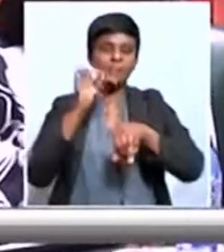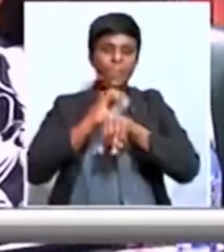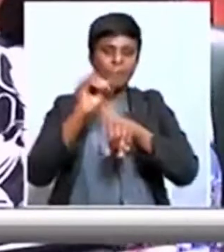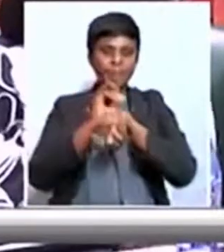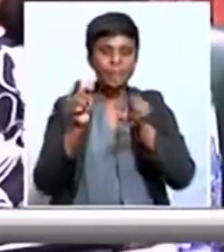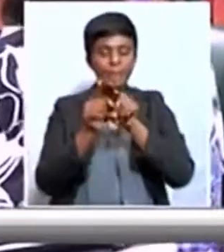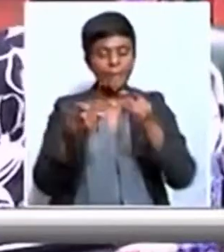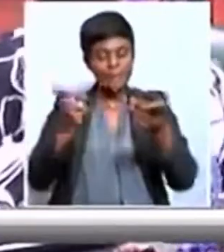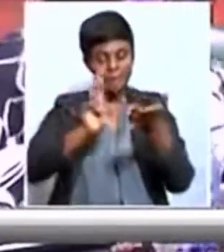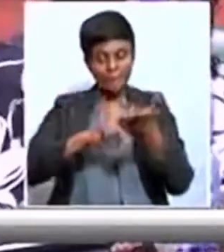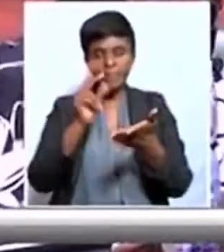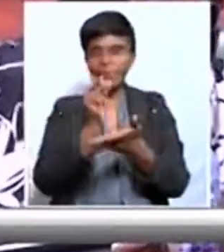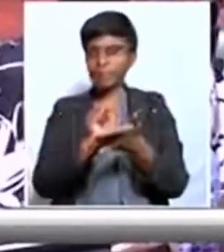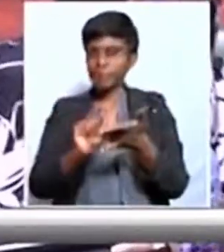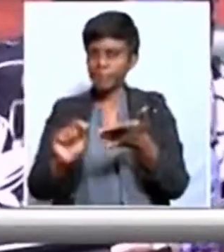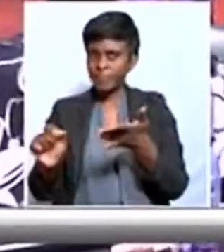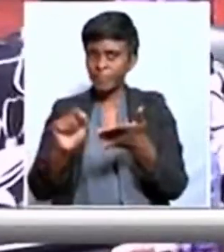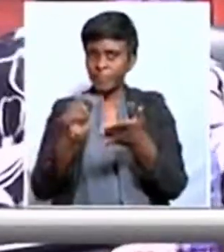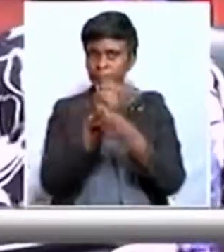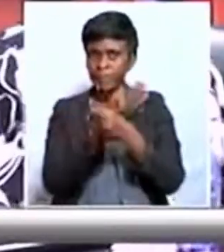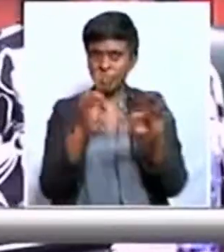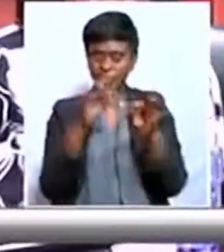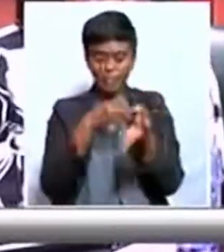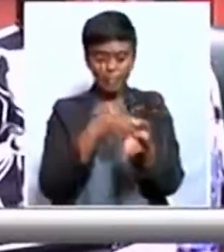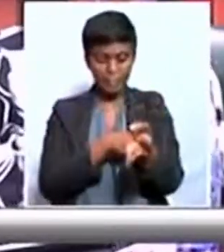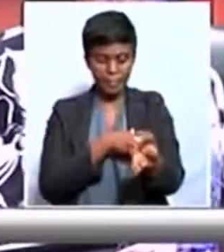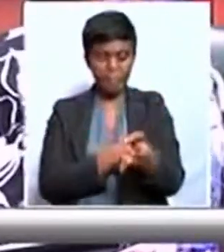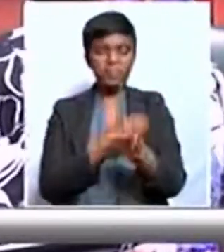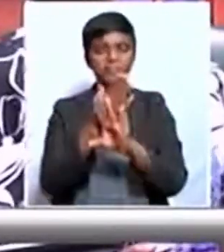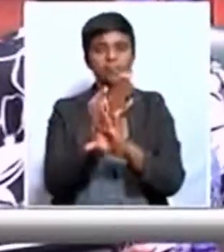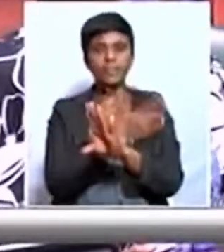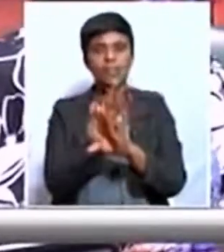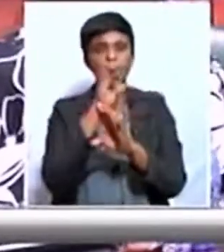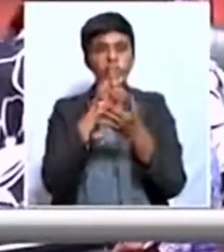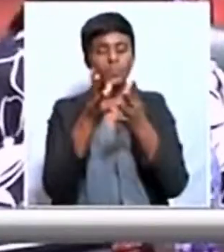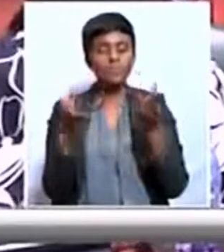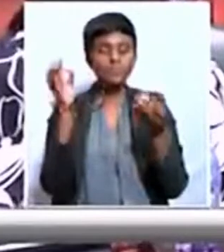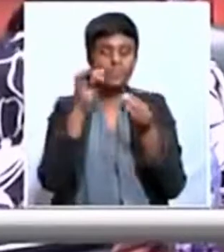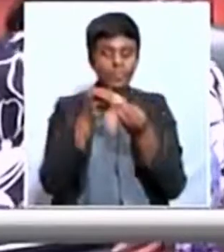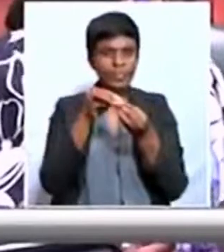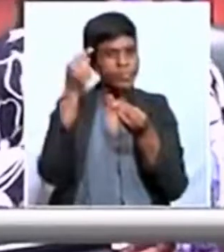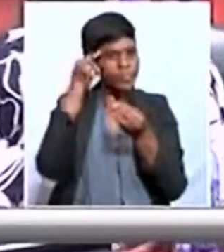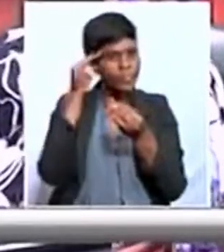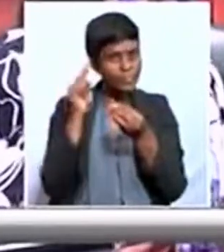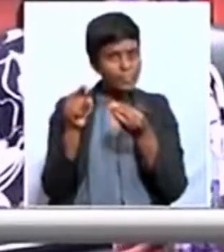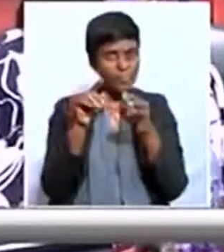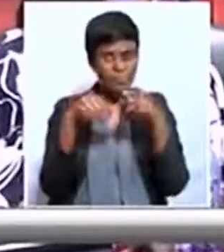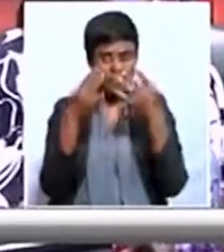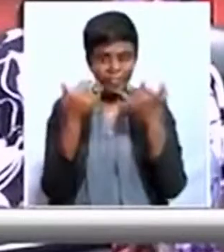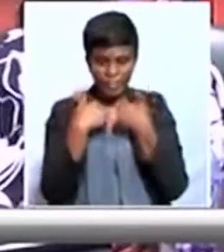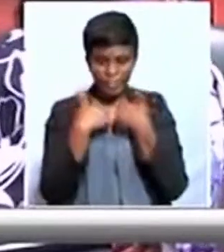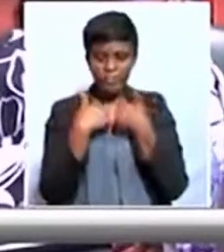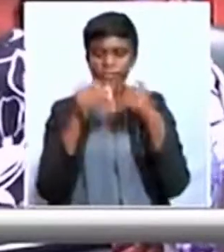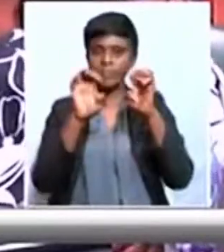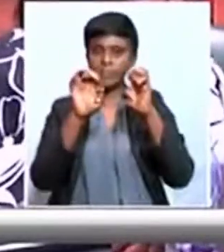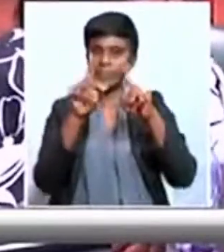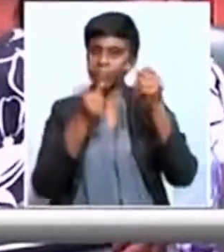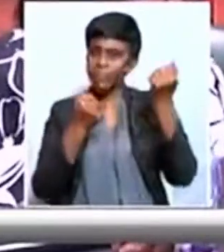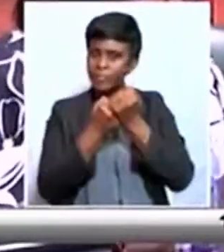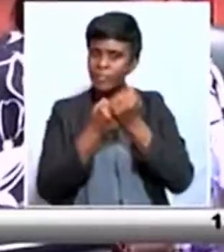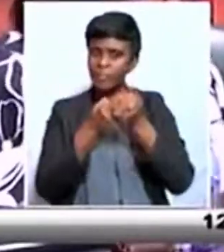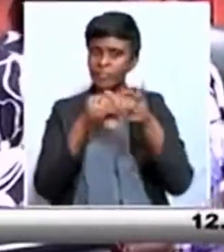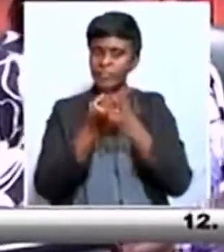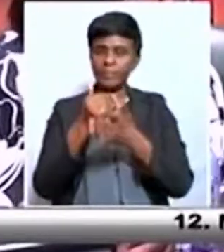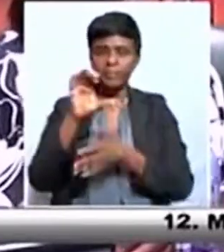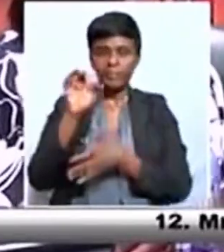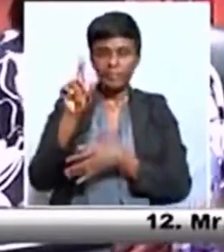write a free exam before. Additionally, the government has provided education support through CDF,